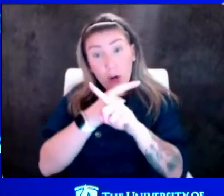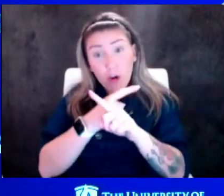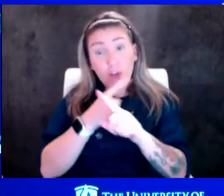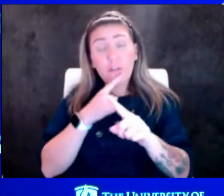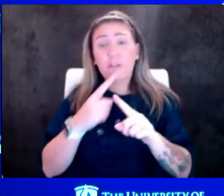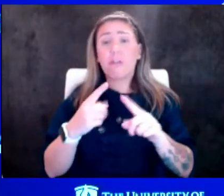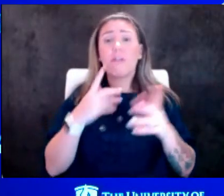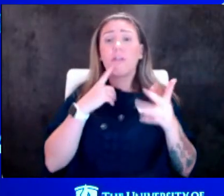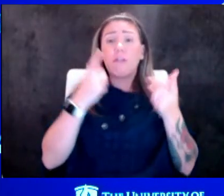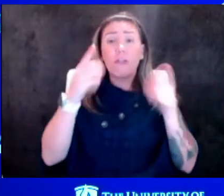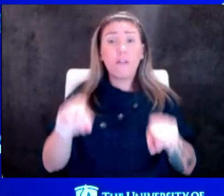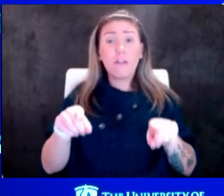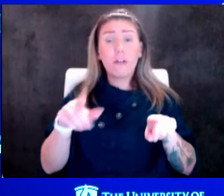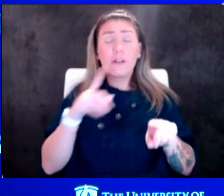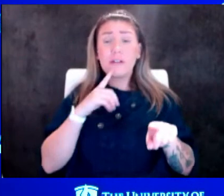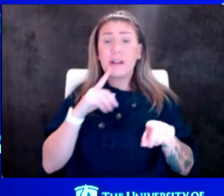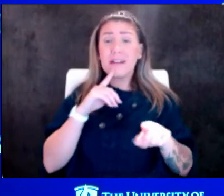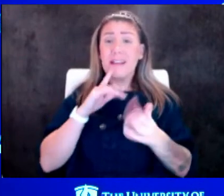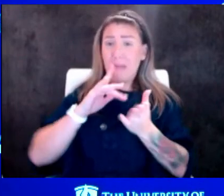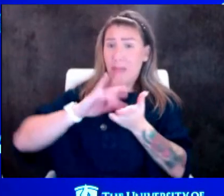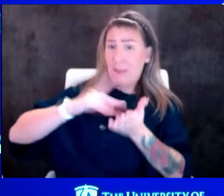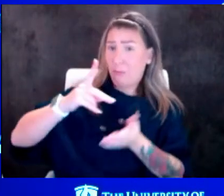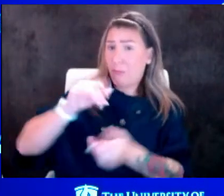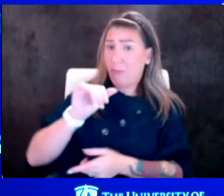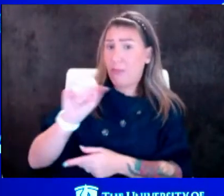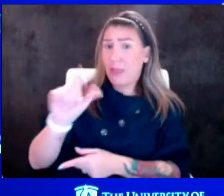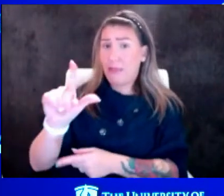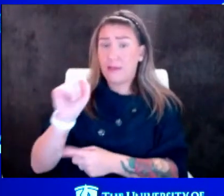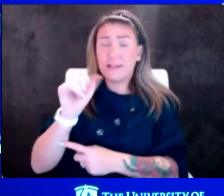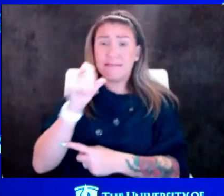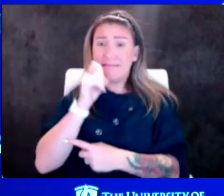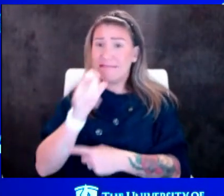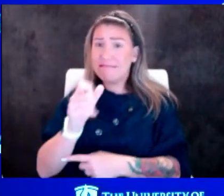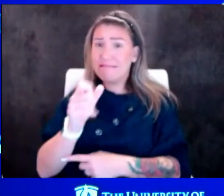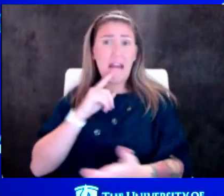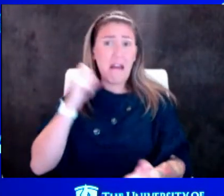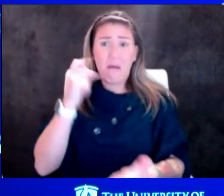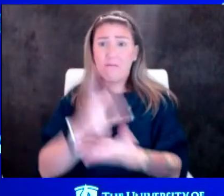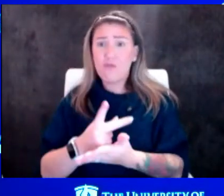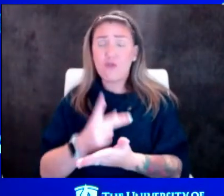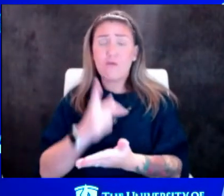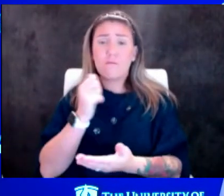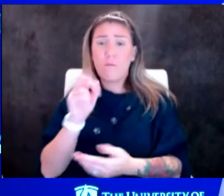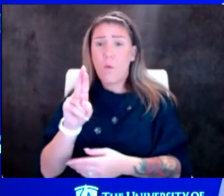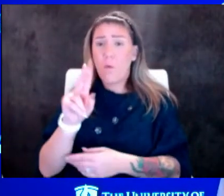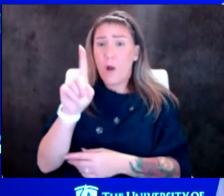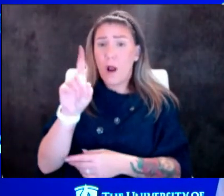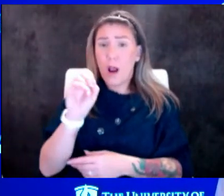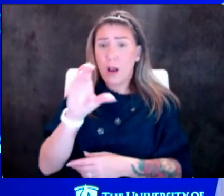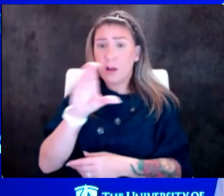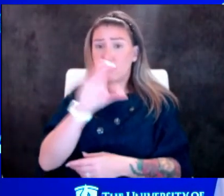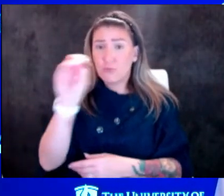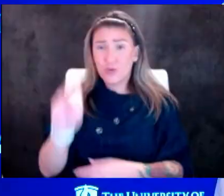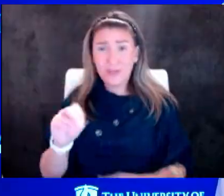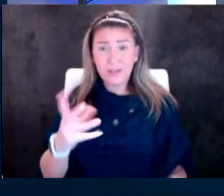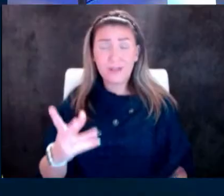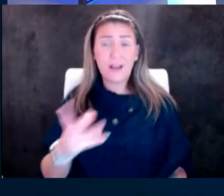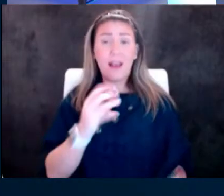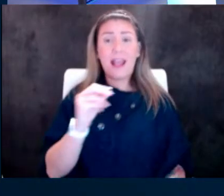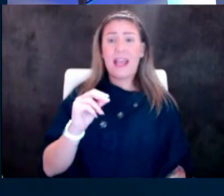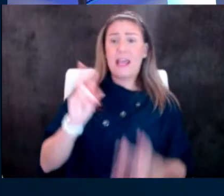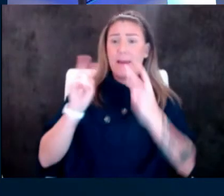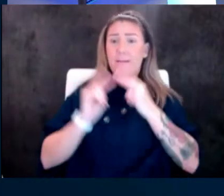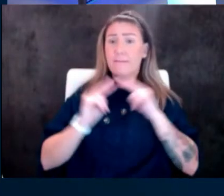be authorized or approved are not 100% for making you better. And again, the variants come from